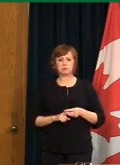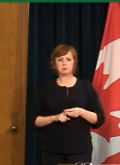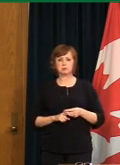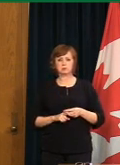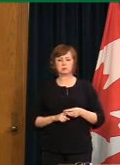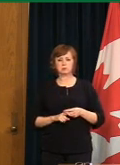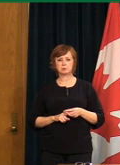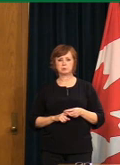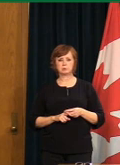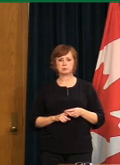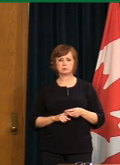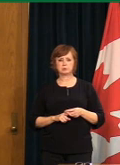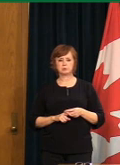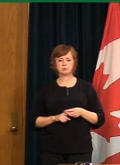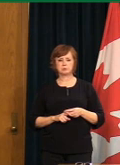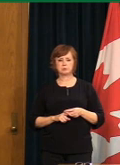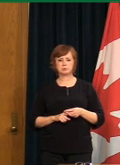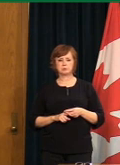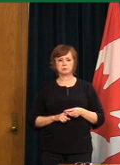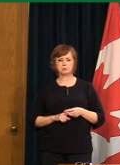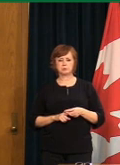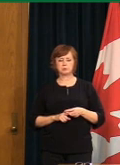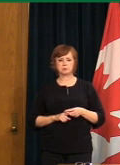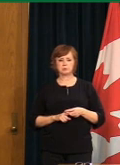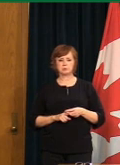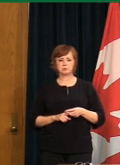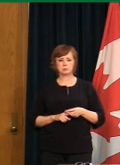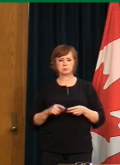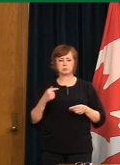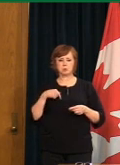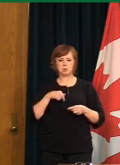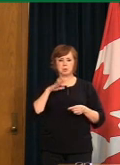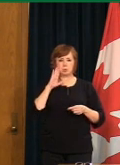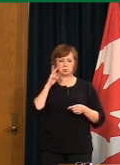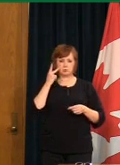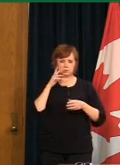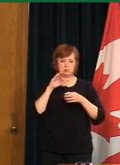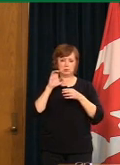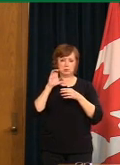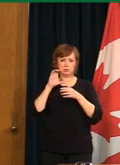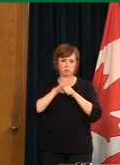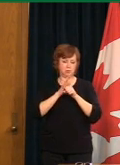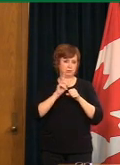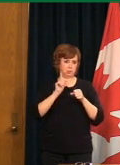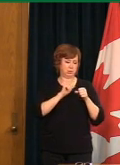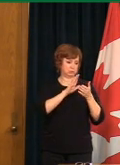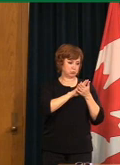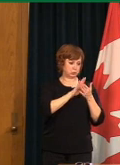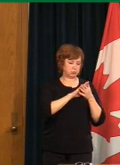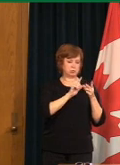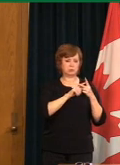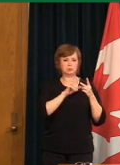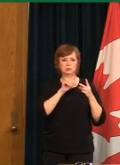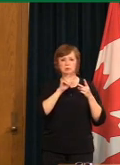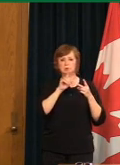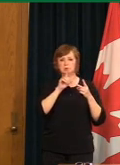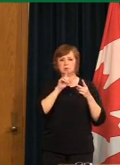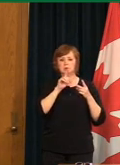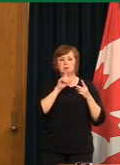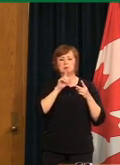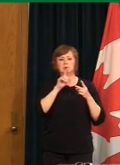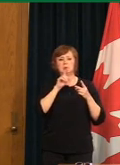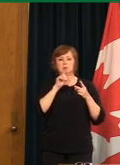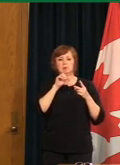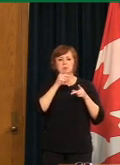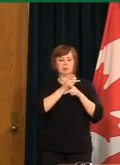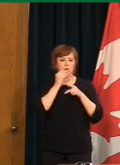are. COVID is going to arrive in our schools and in our long-term care centers, in our workplaces, and in places that we visit